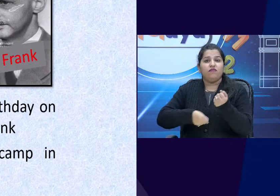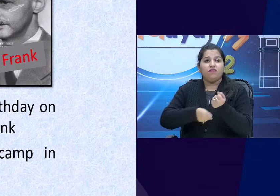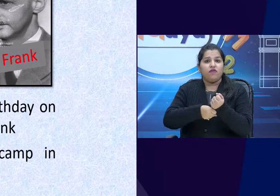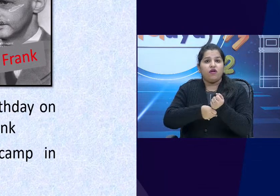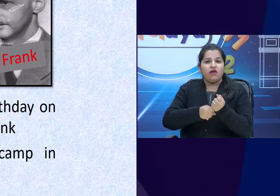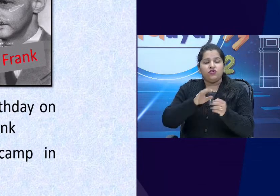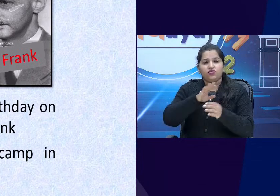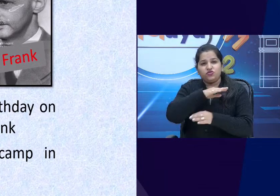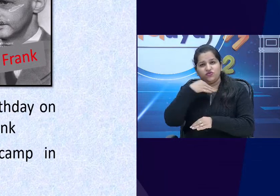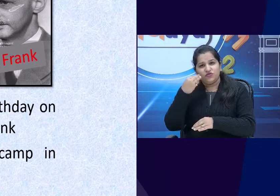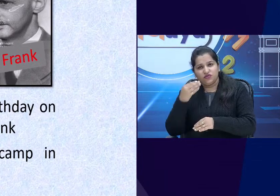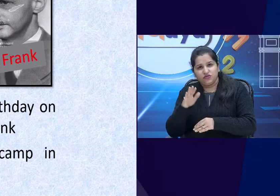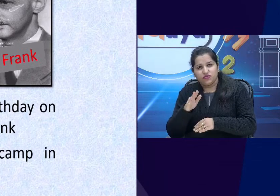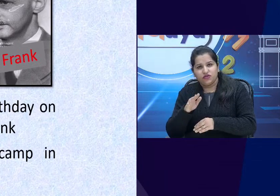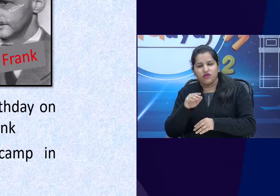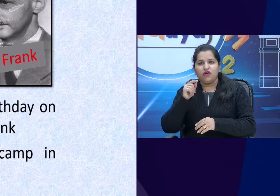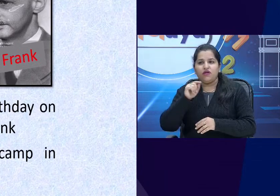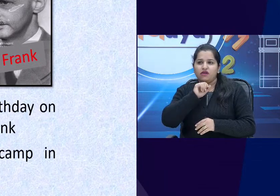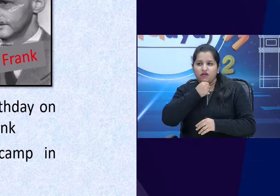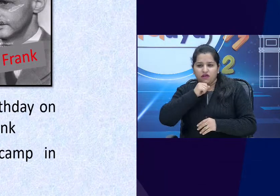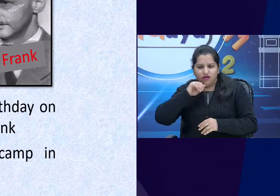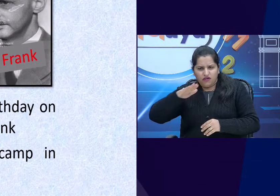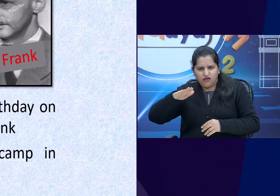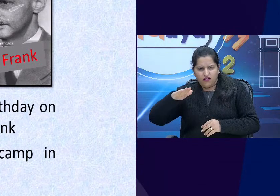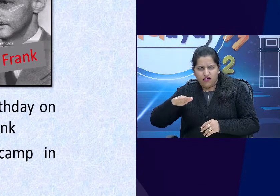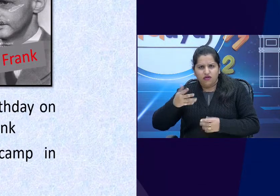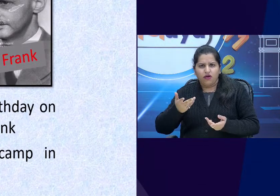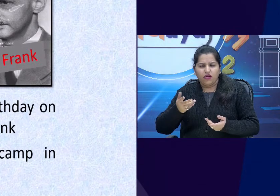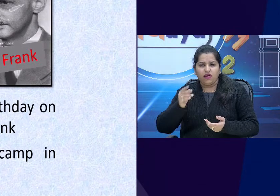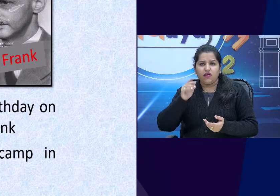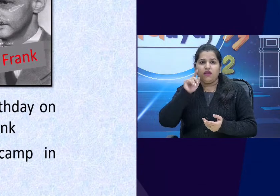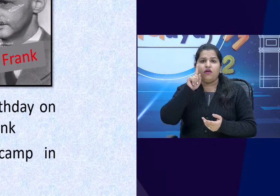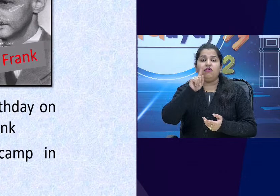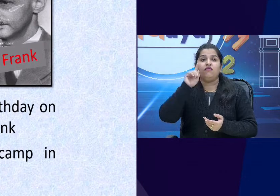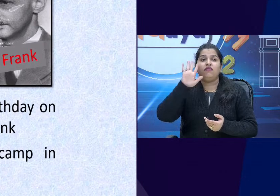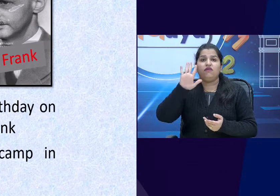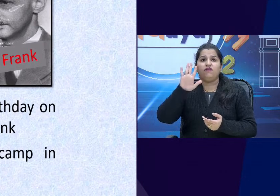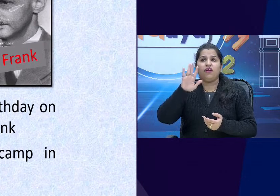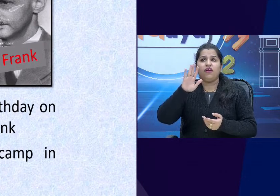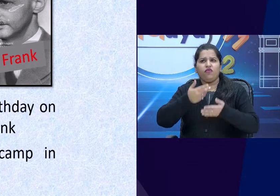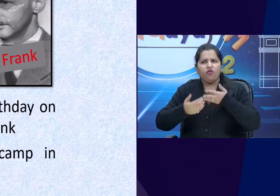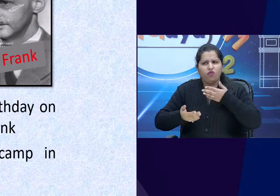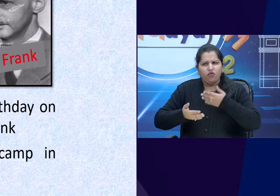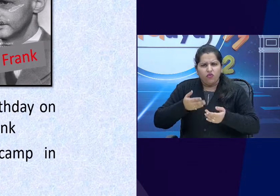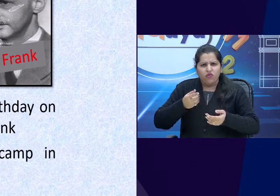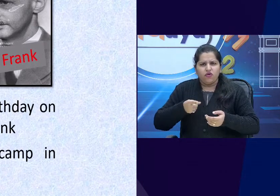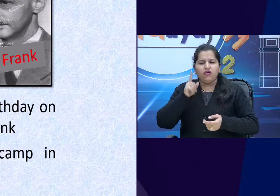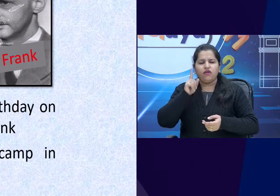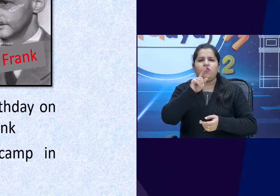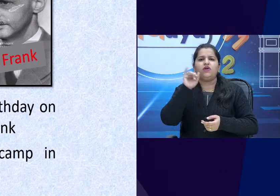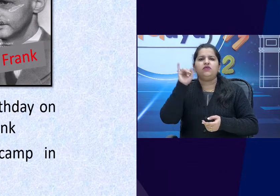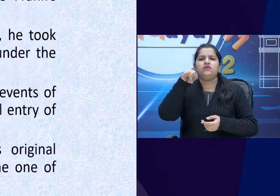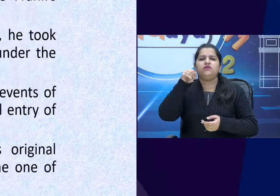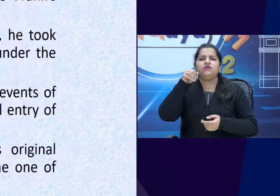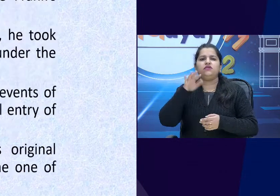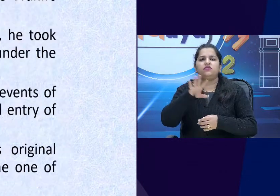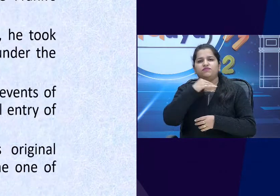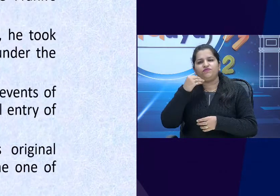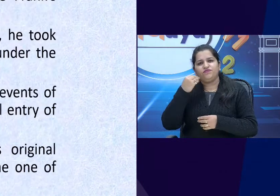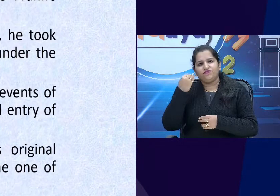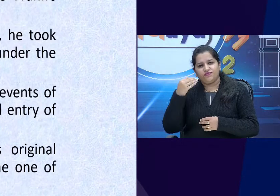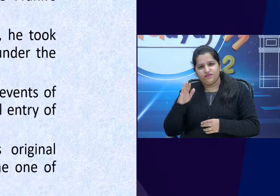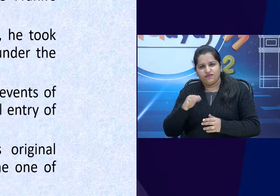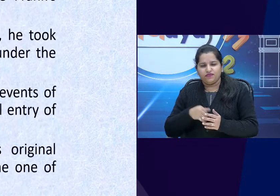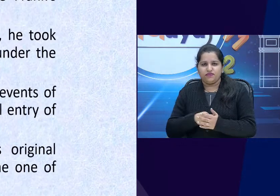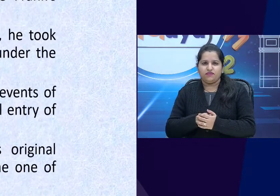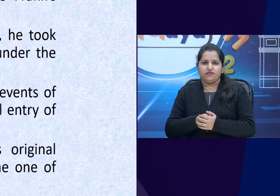15. 15, we must say. Okay, 15 or 16. She has died. She passed away. Okay. Now,